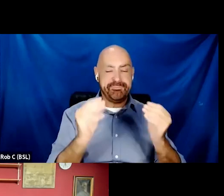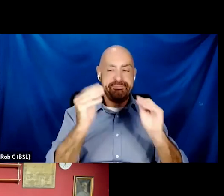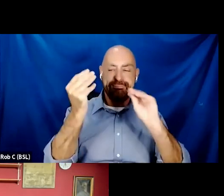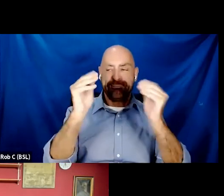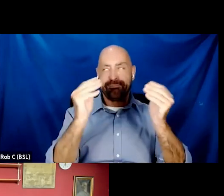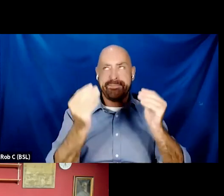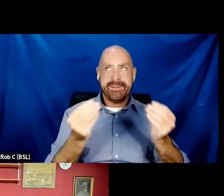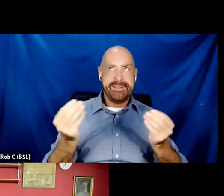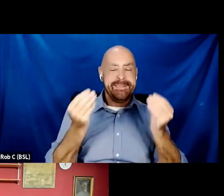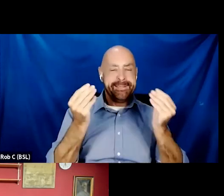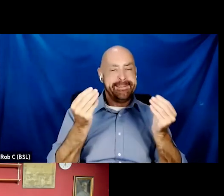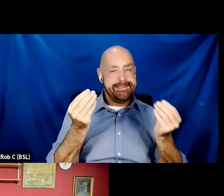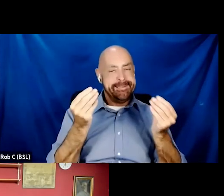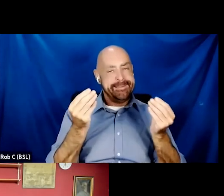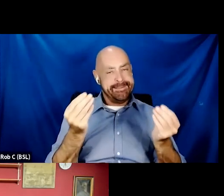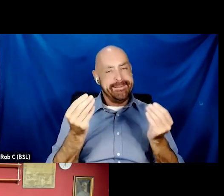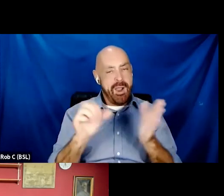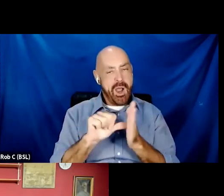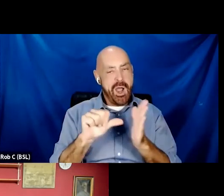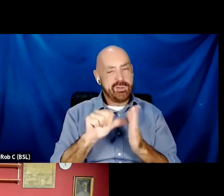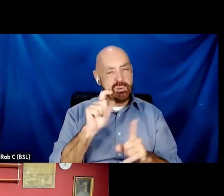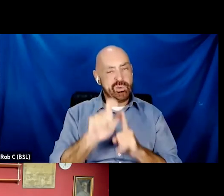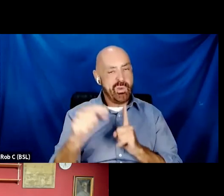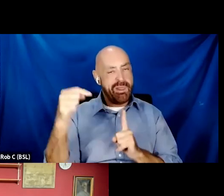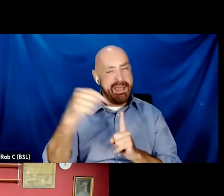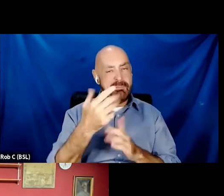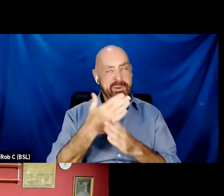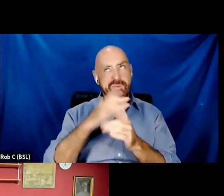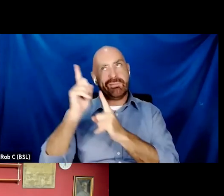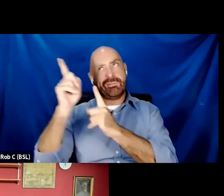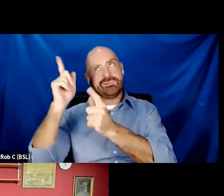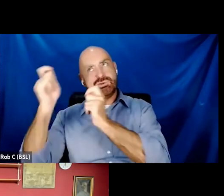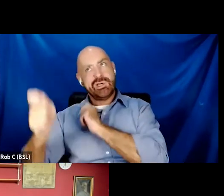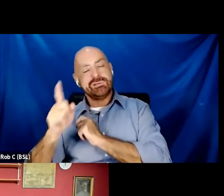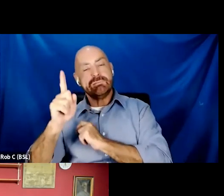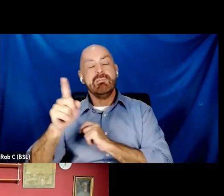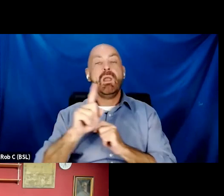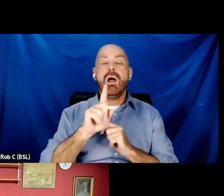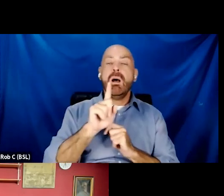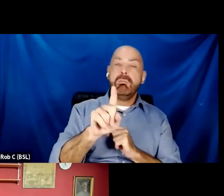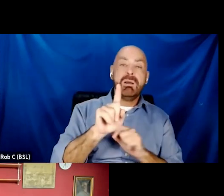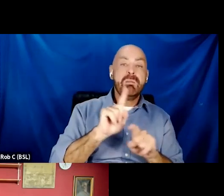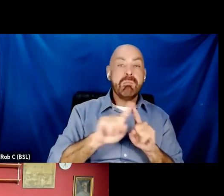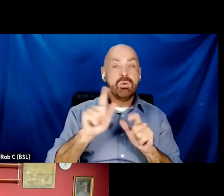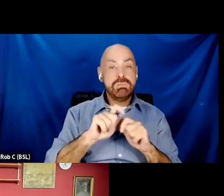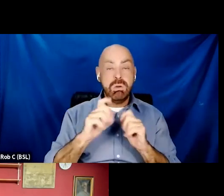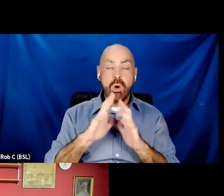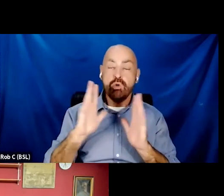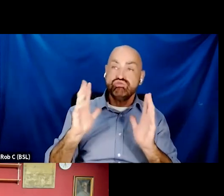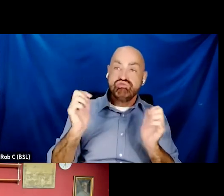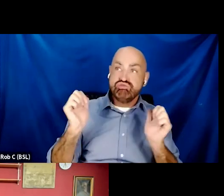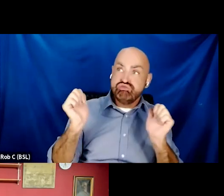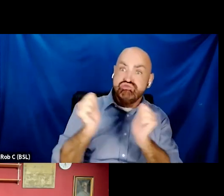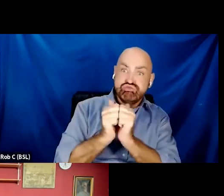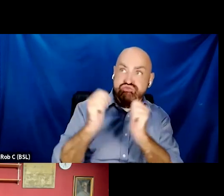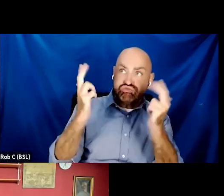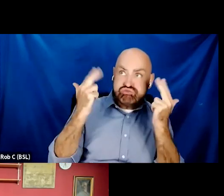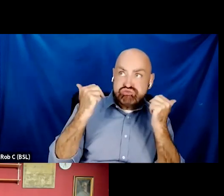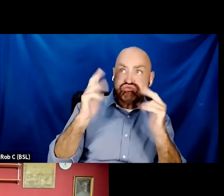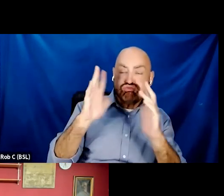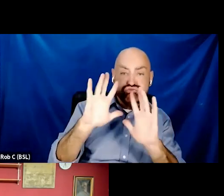very difficult to do. But most people are pretty compliant. Most people were compliant